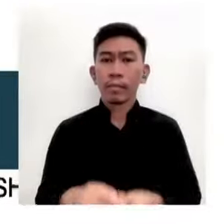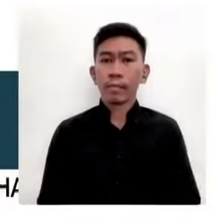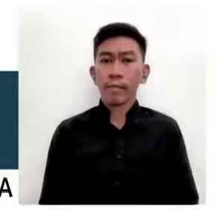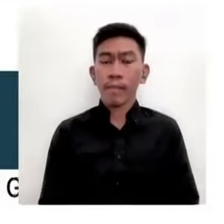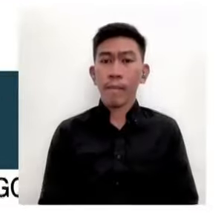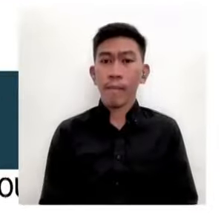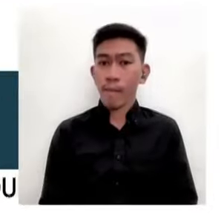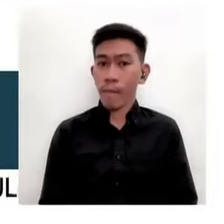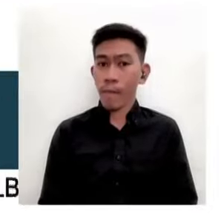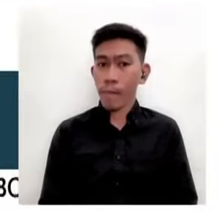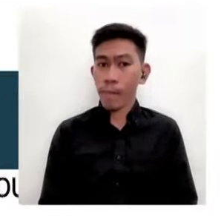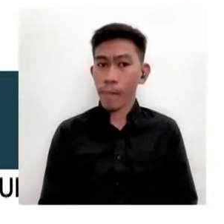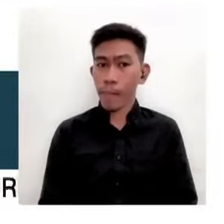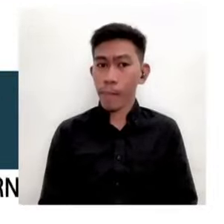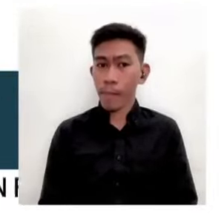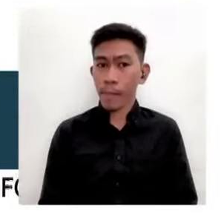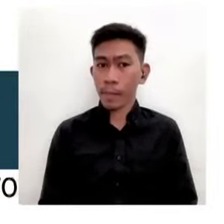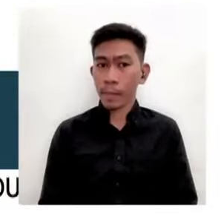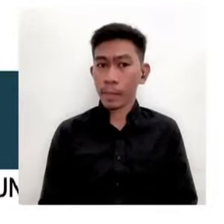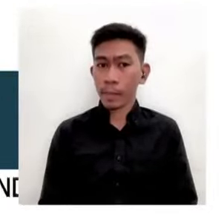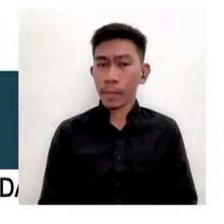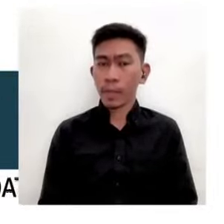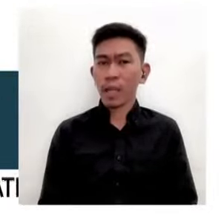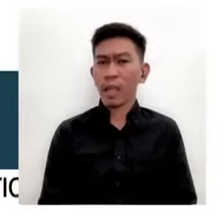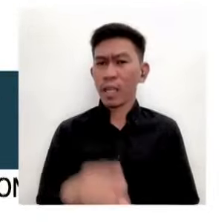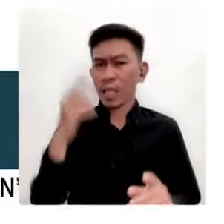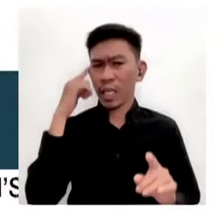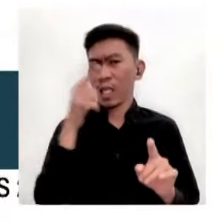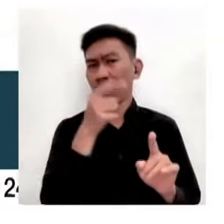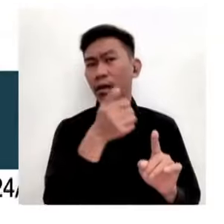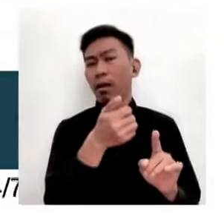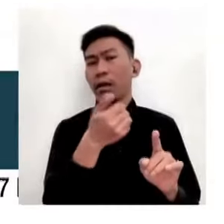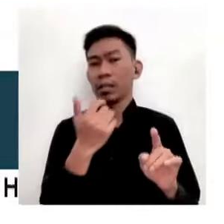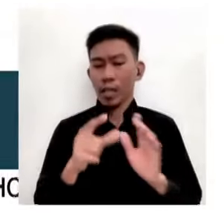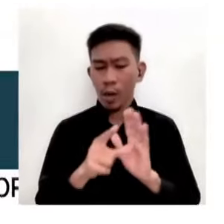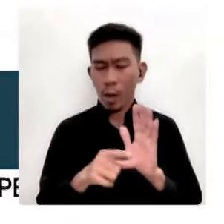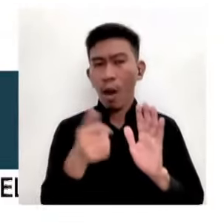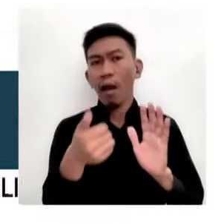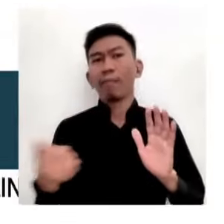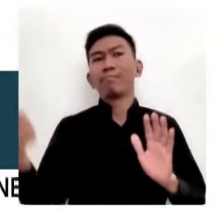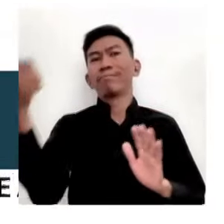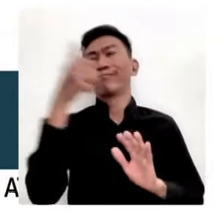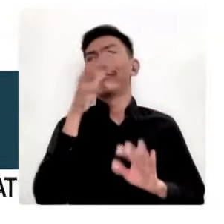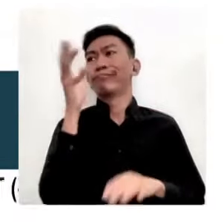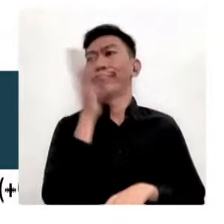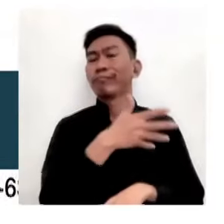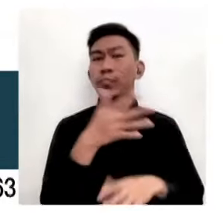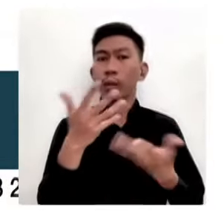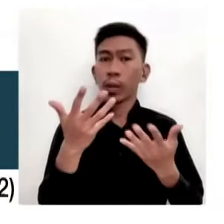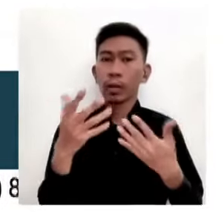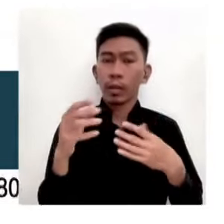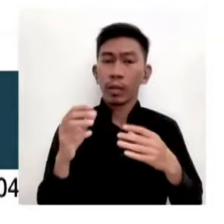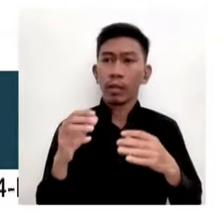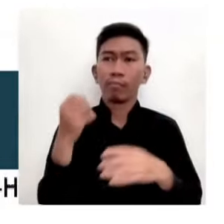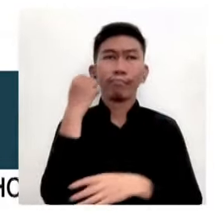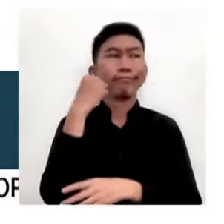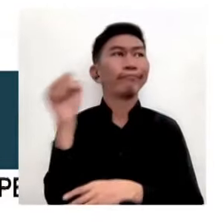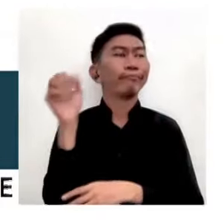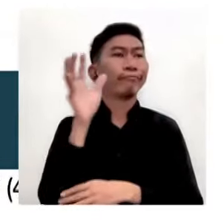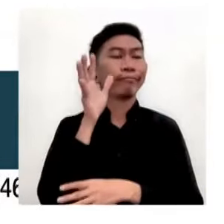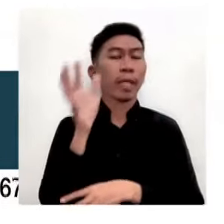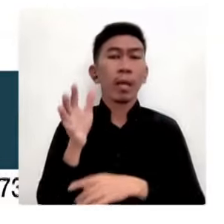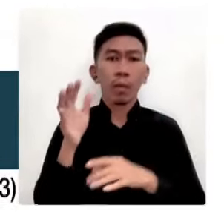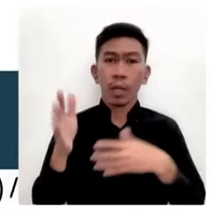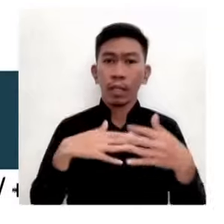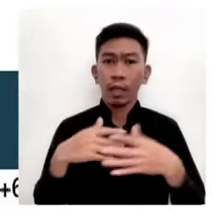They think they're above the law. They act with impunity. They do not care whether this regulatory body